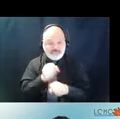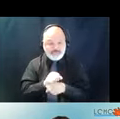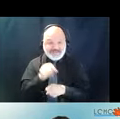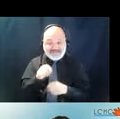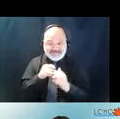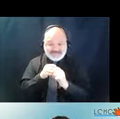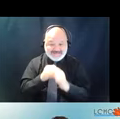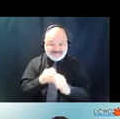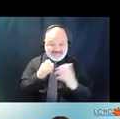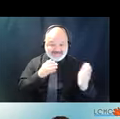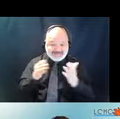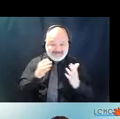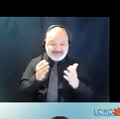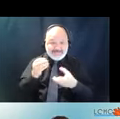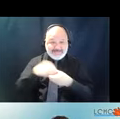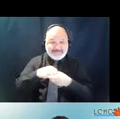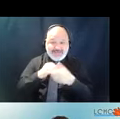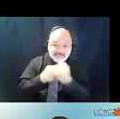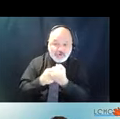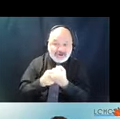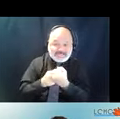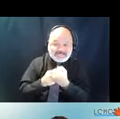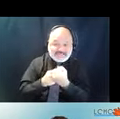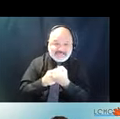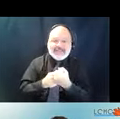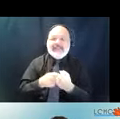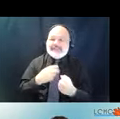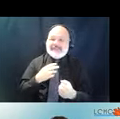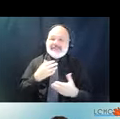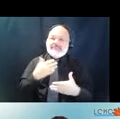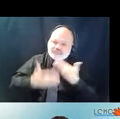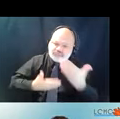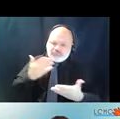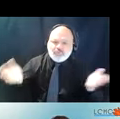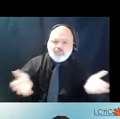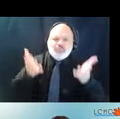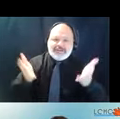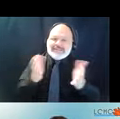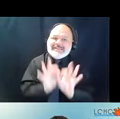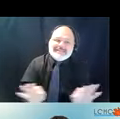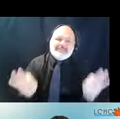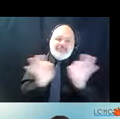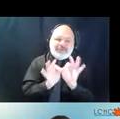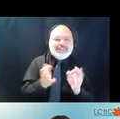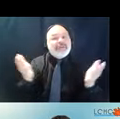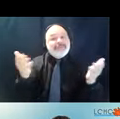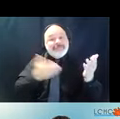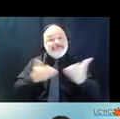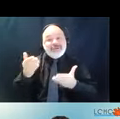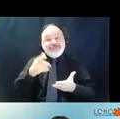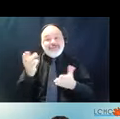direct service space, being involved in advocacy, those voices of direct service providers are so critical. And so we invite you to be a part